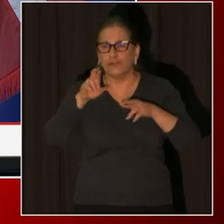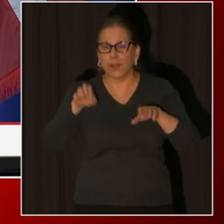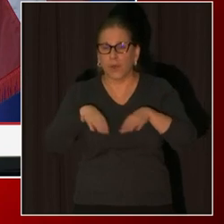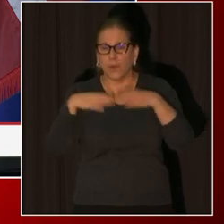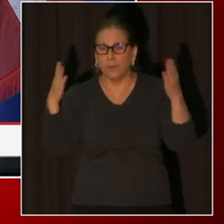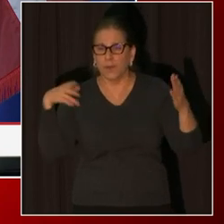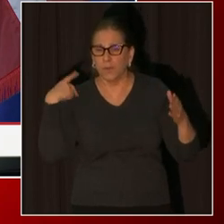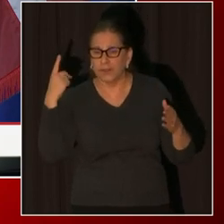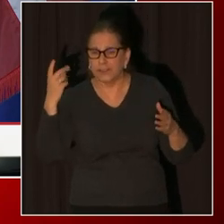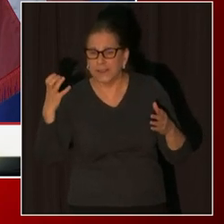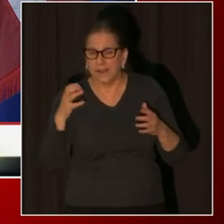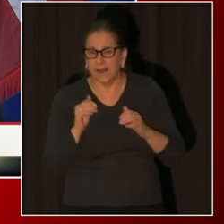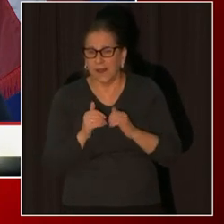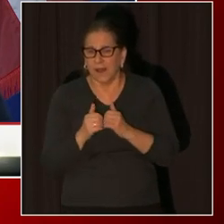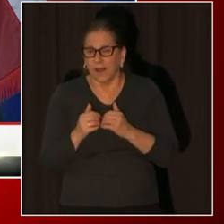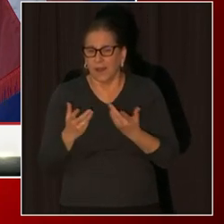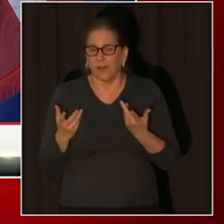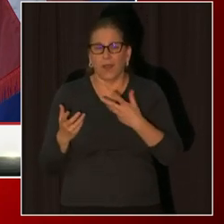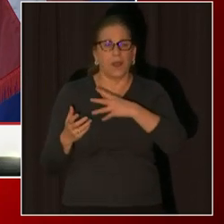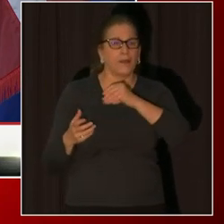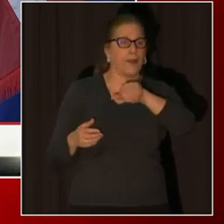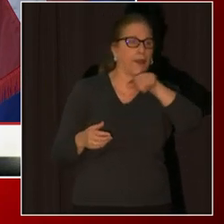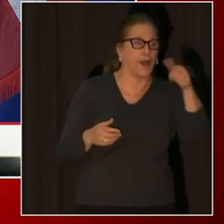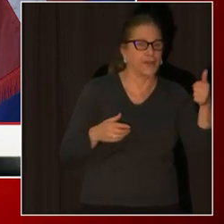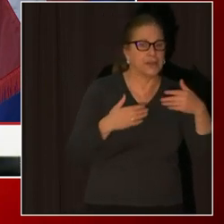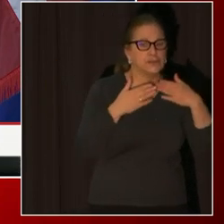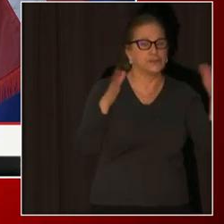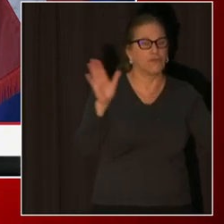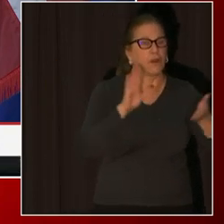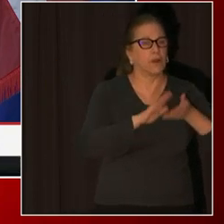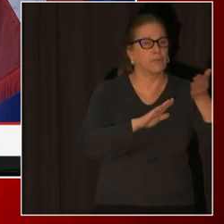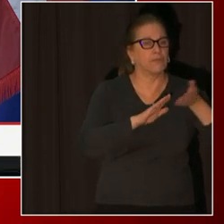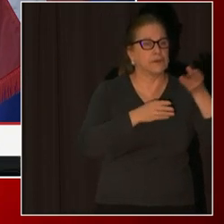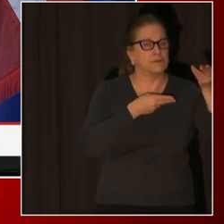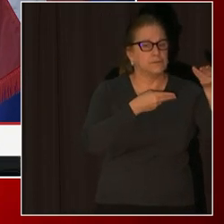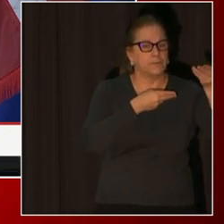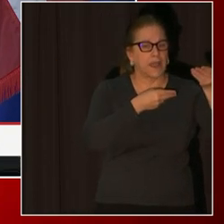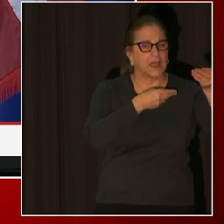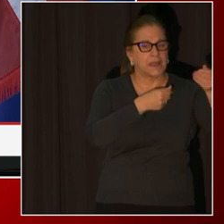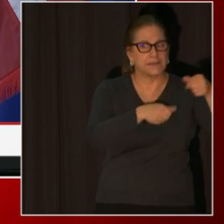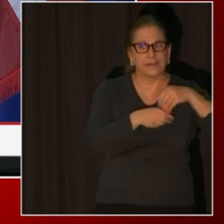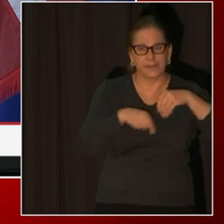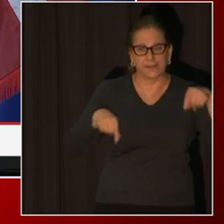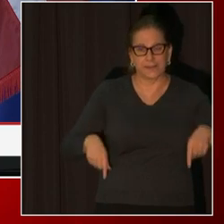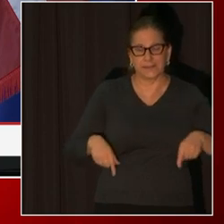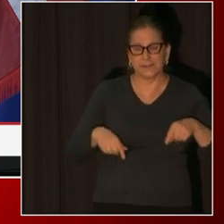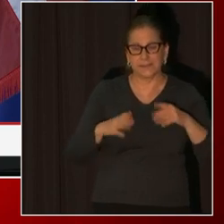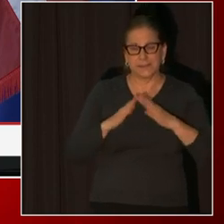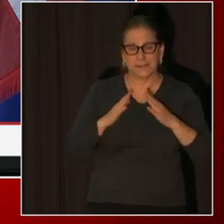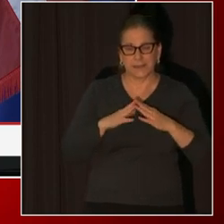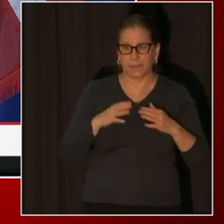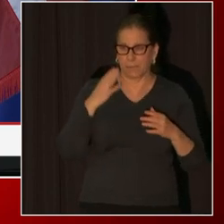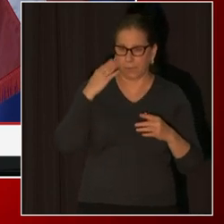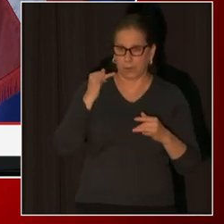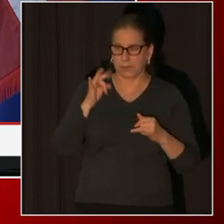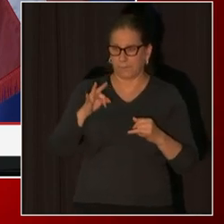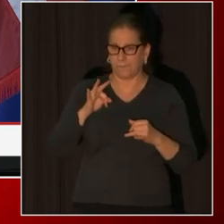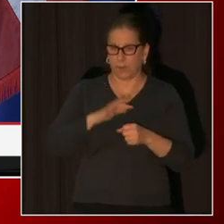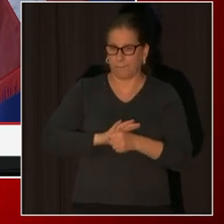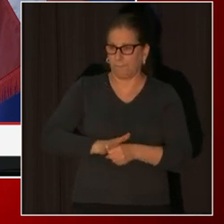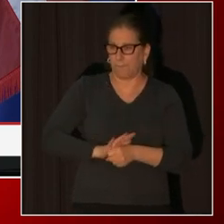have nothing to do with COVID-19, but must still operate without a